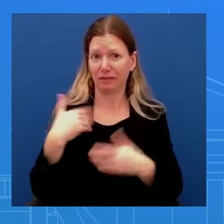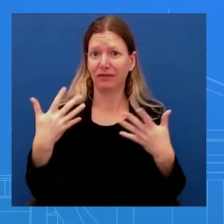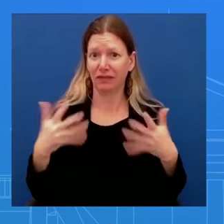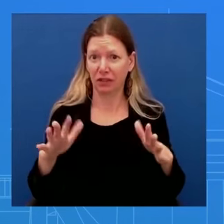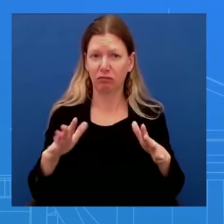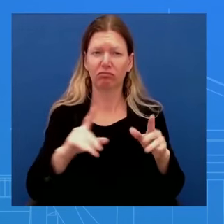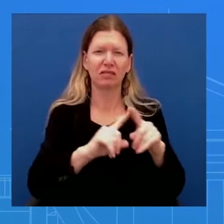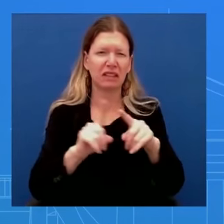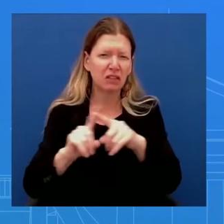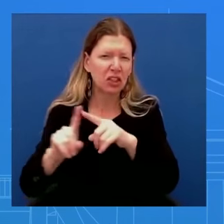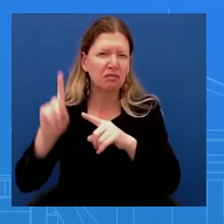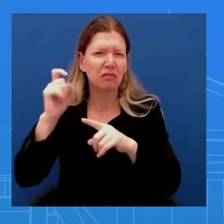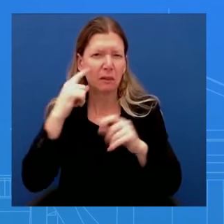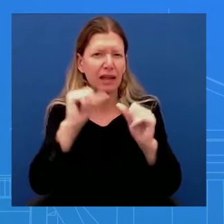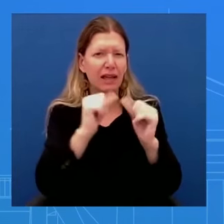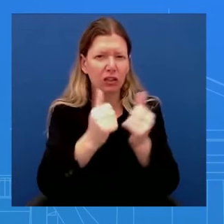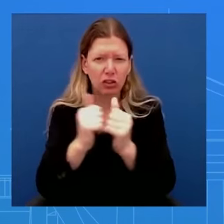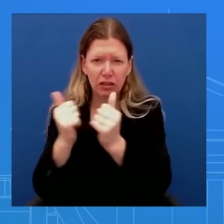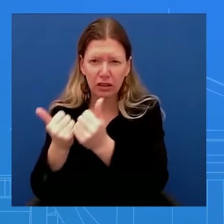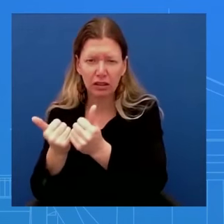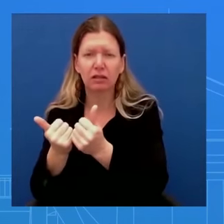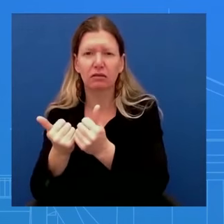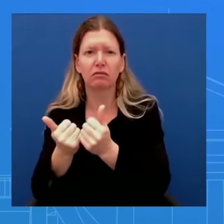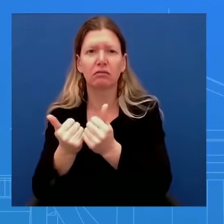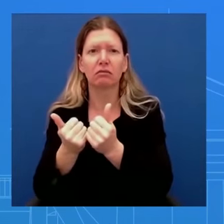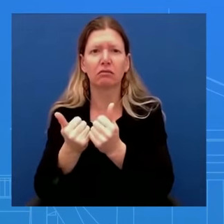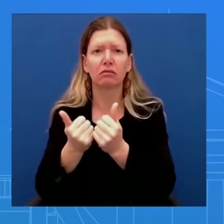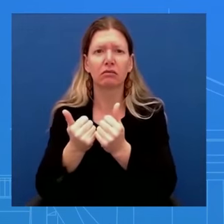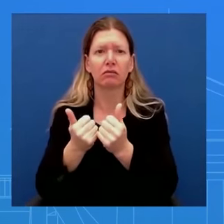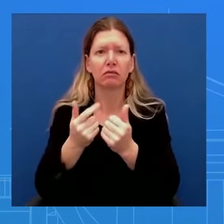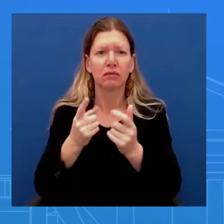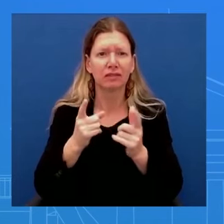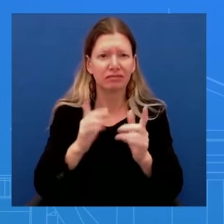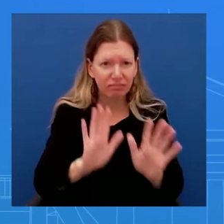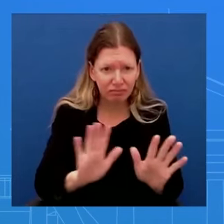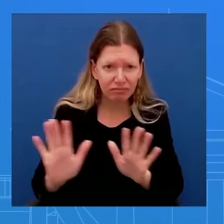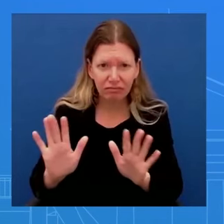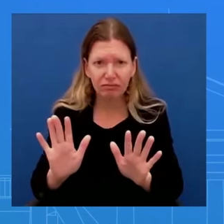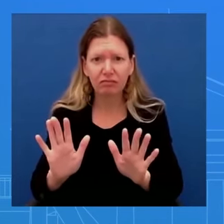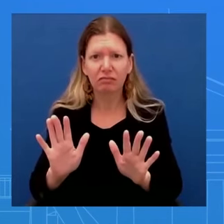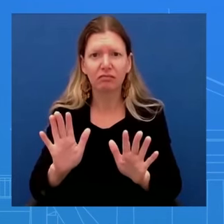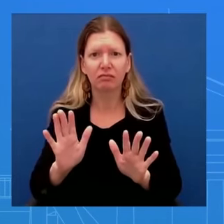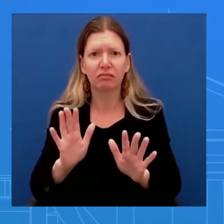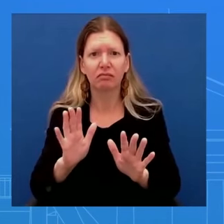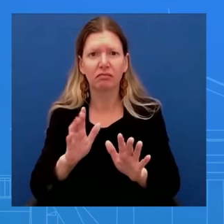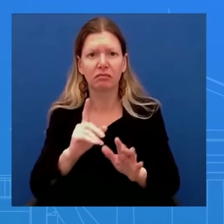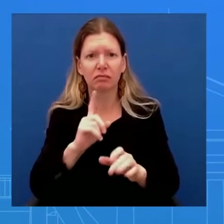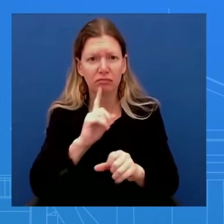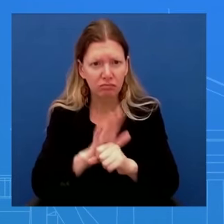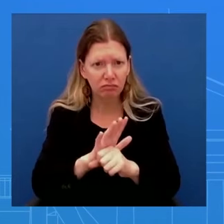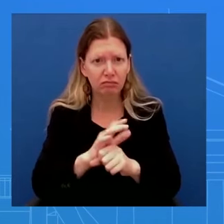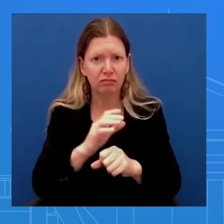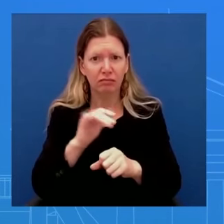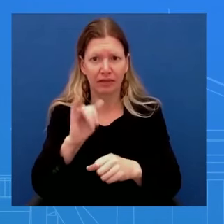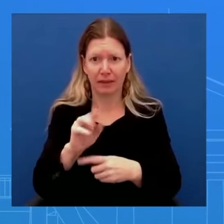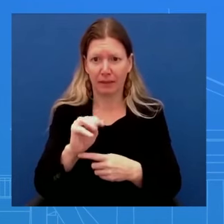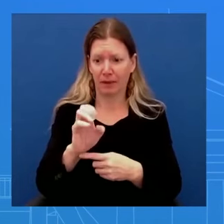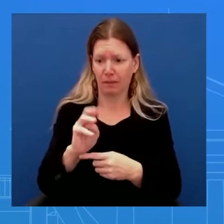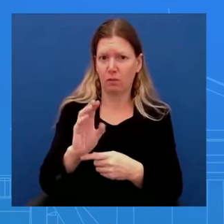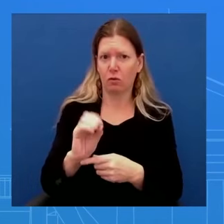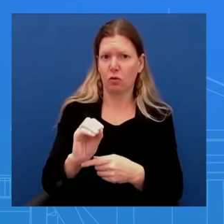they put forward a memo themselves to him that would be for Friday, January 12th, and